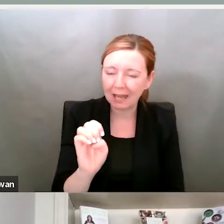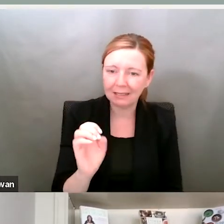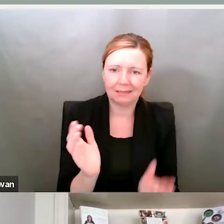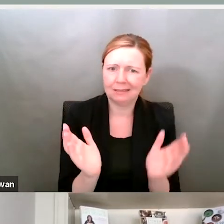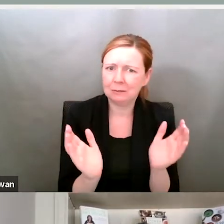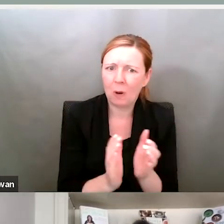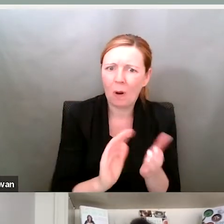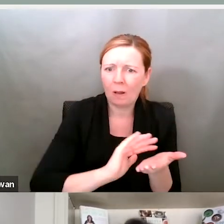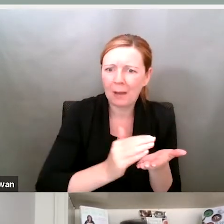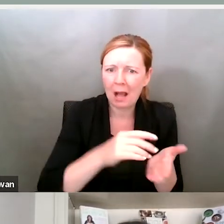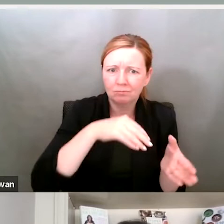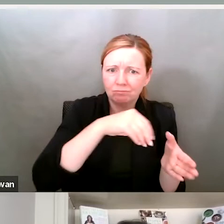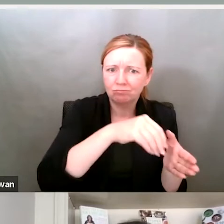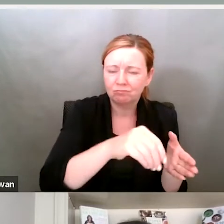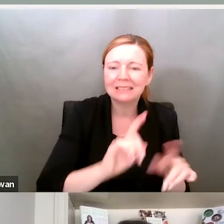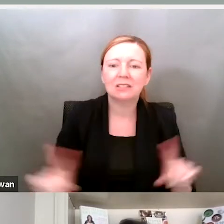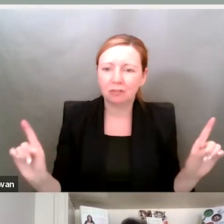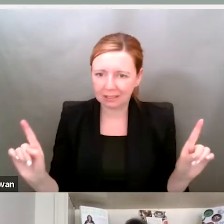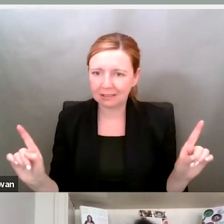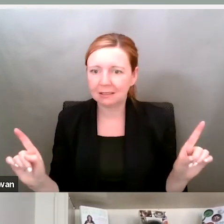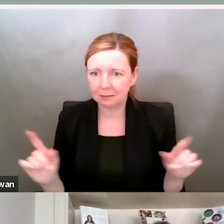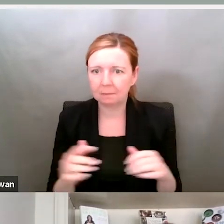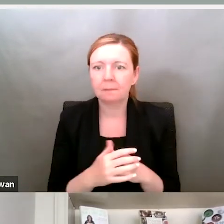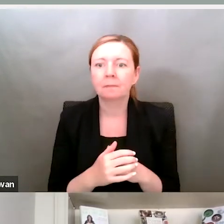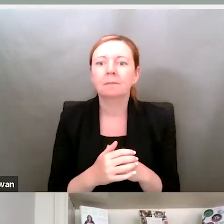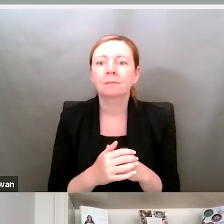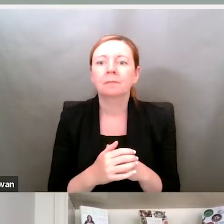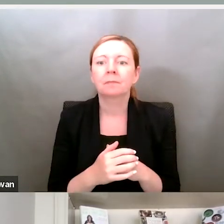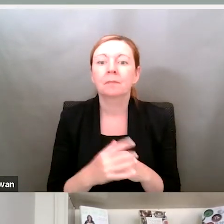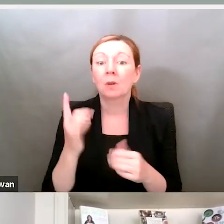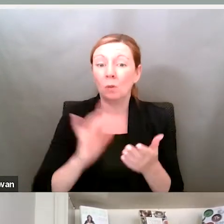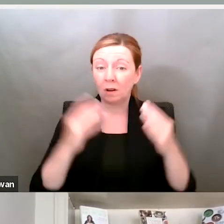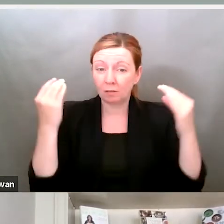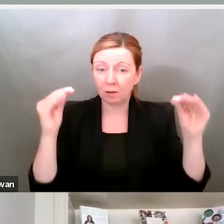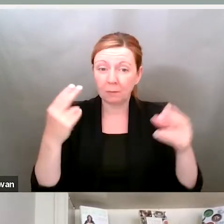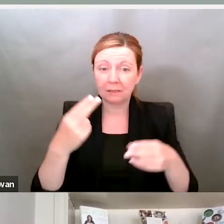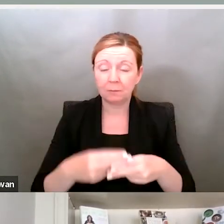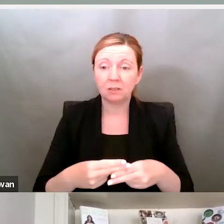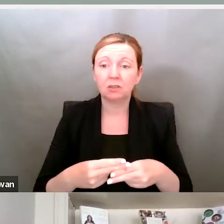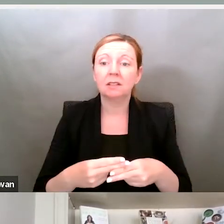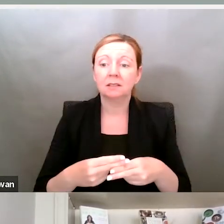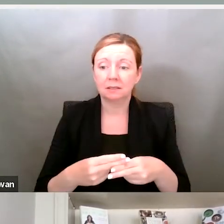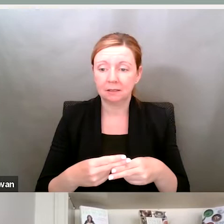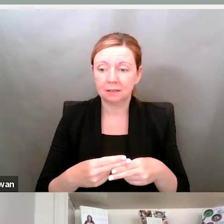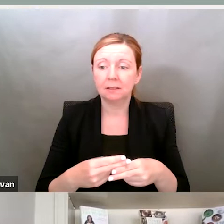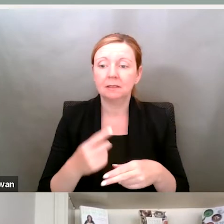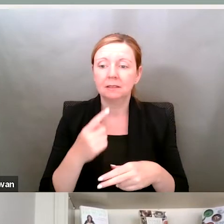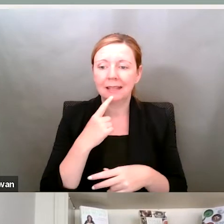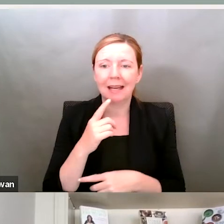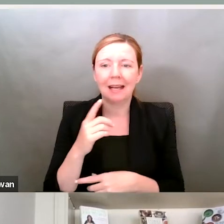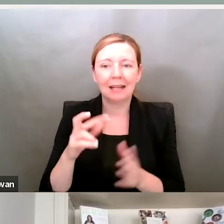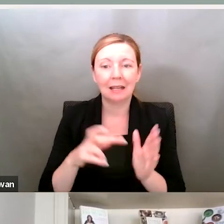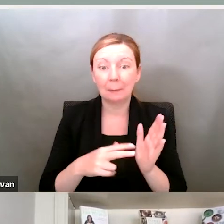amounts. It's different. So one pharmacist wrote to me also, it said, you'd have to